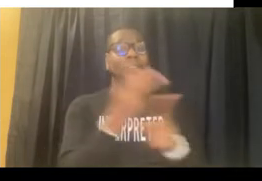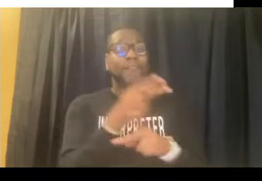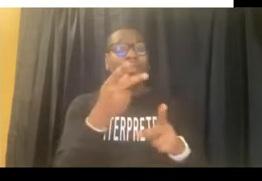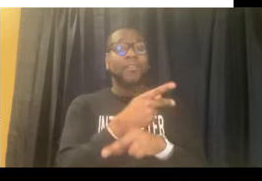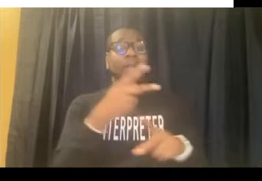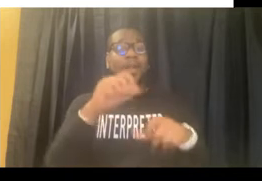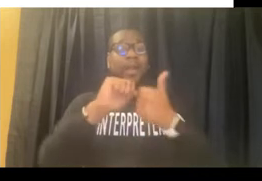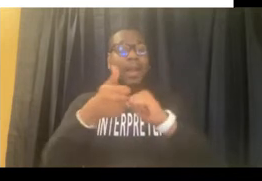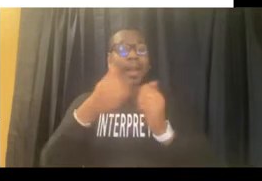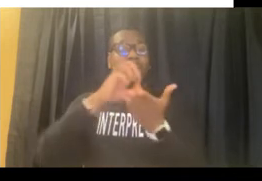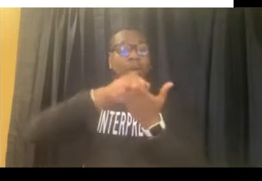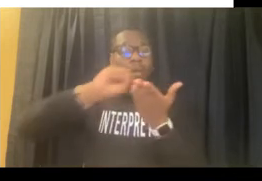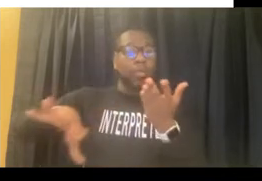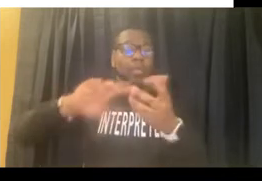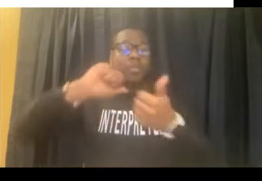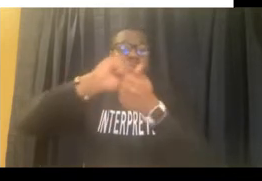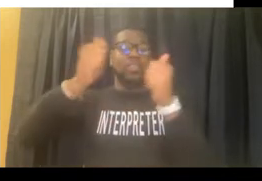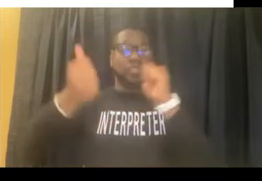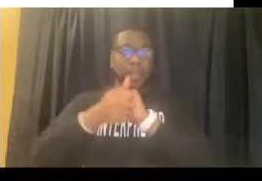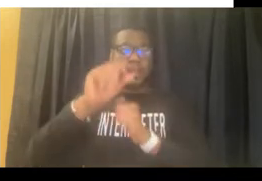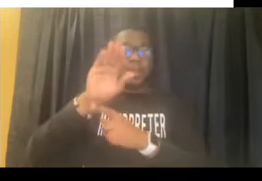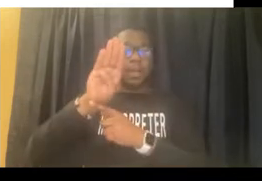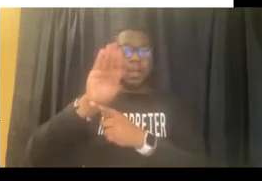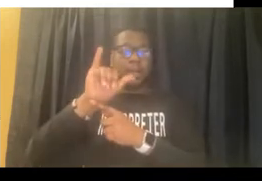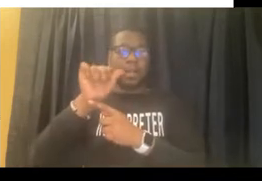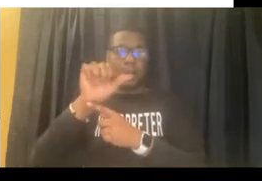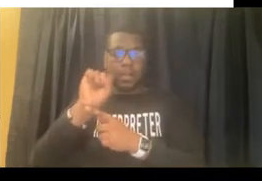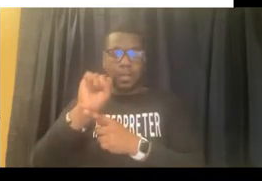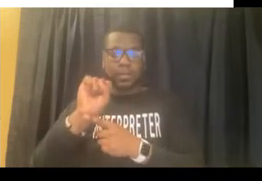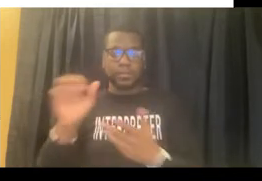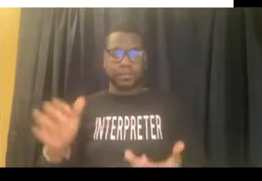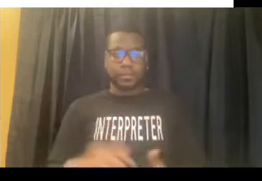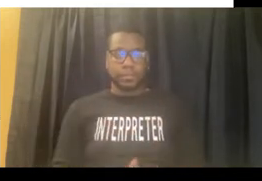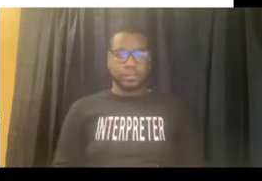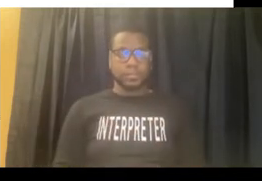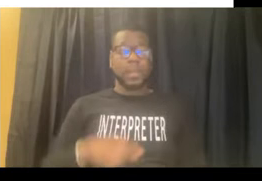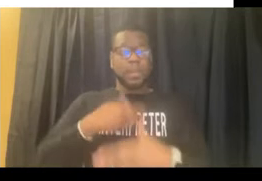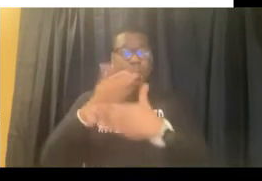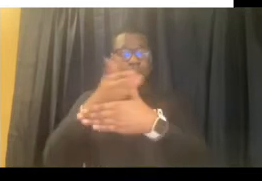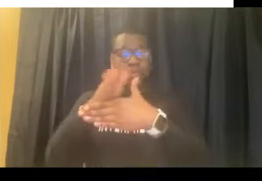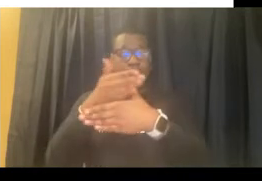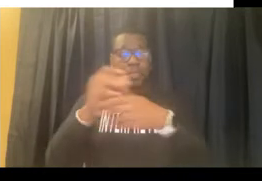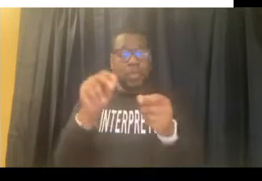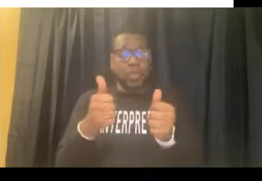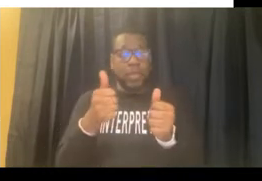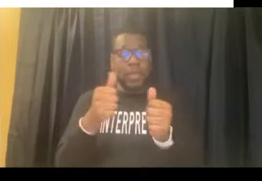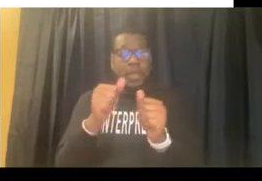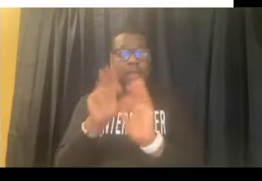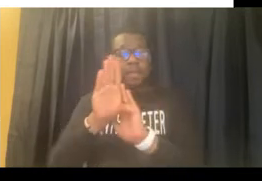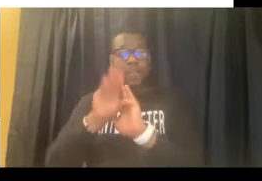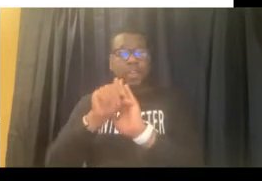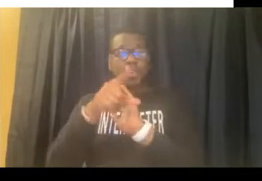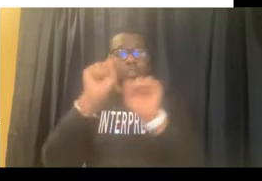it's up to us to be able to change that. I am going to share a quick video so that you can learn a little bit